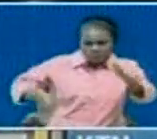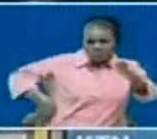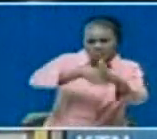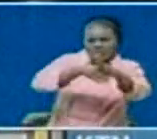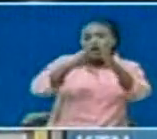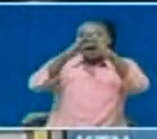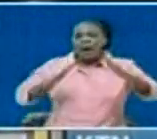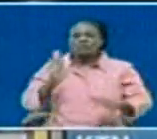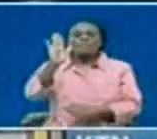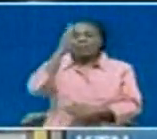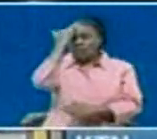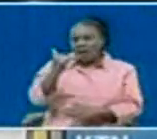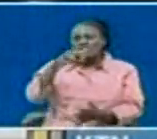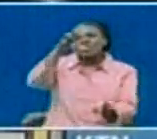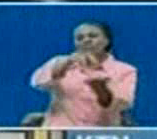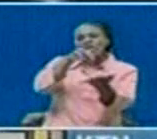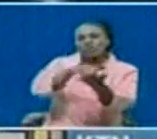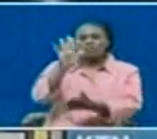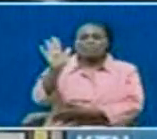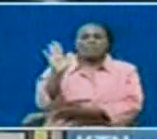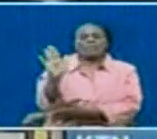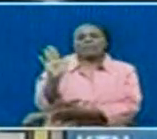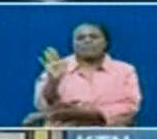home in Ugunja because of her situation.